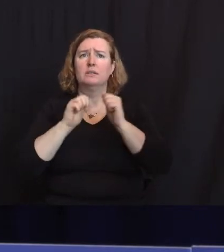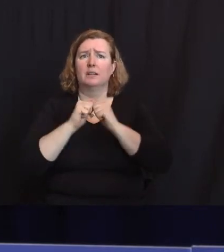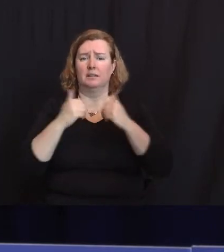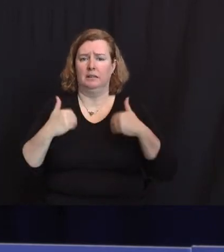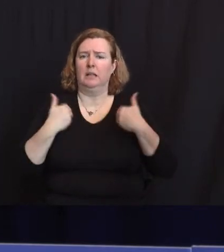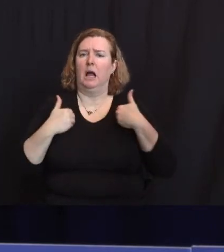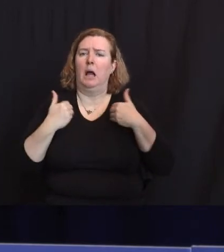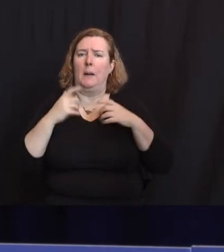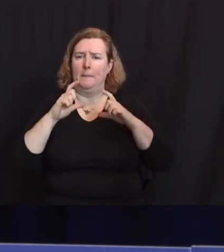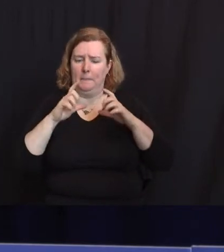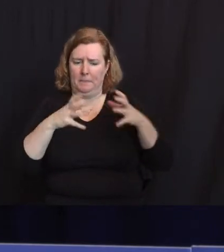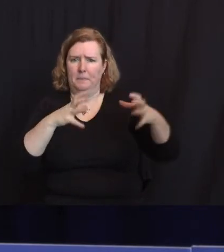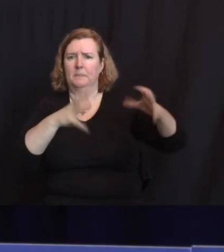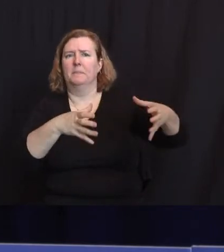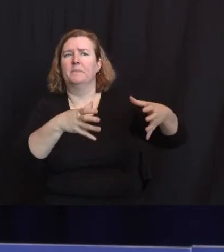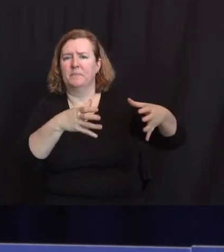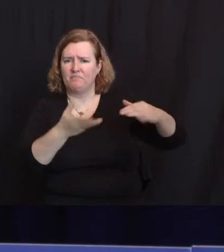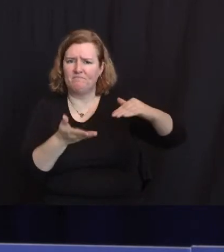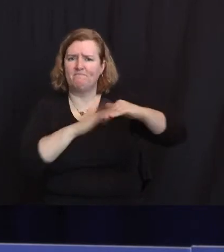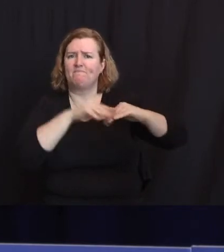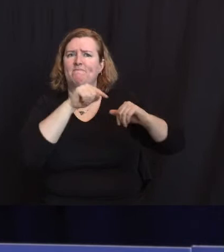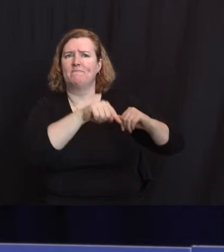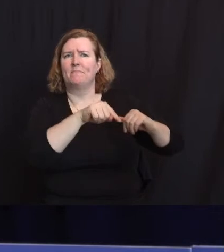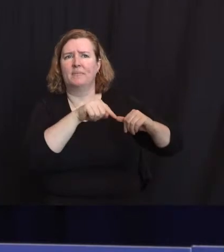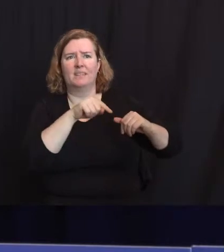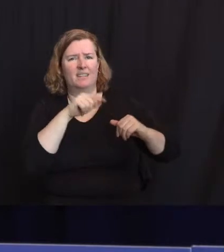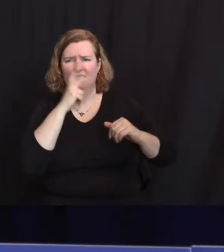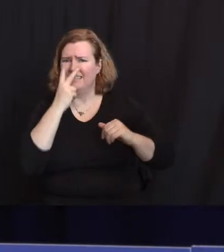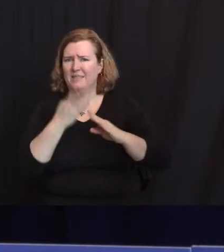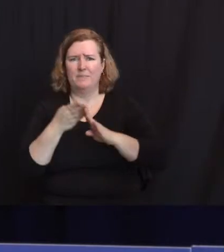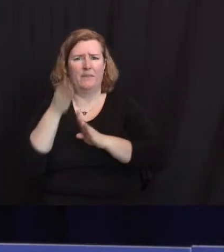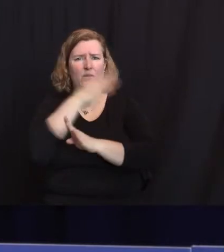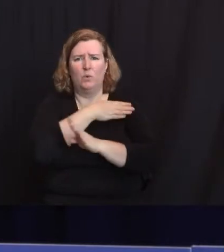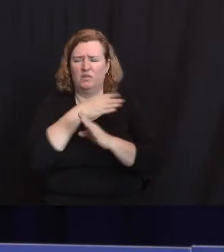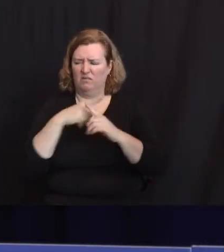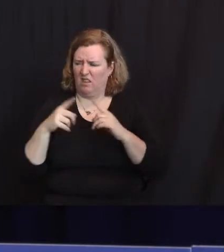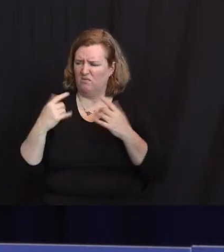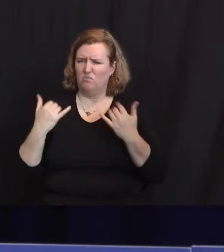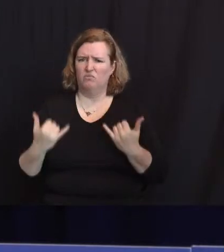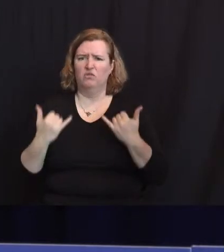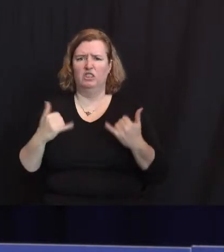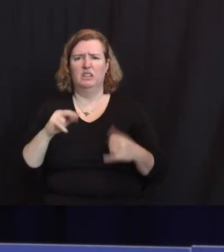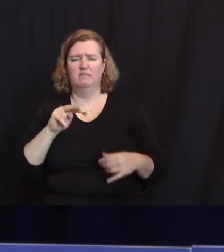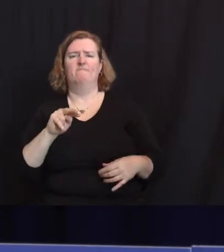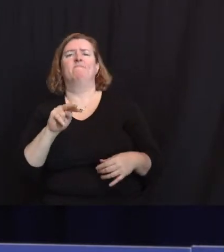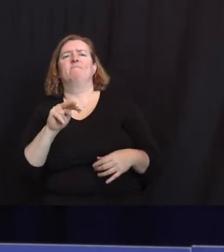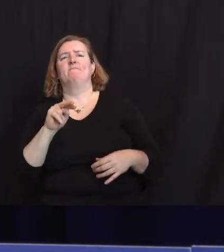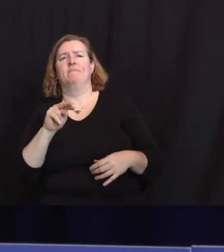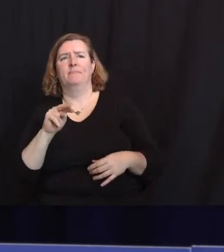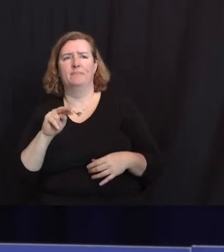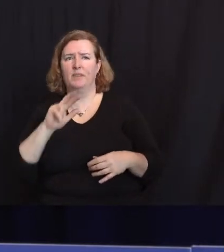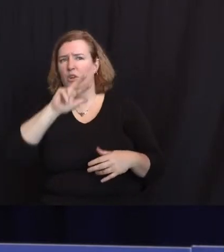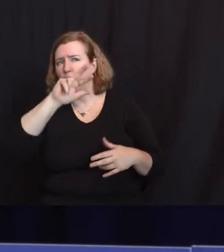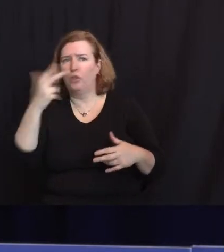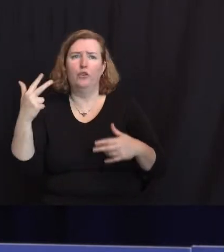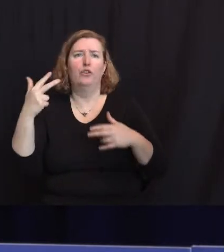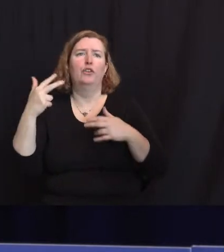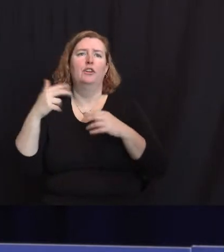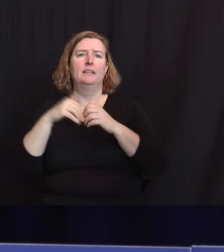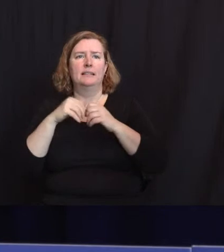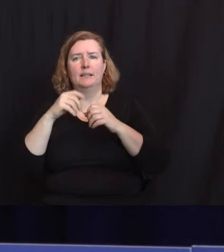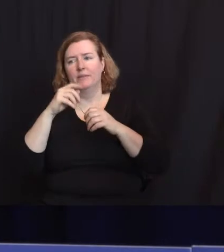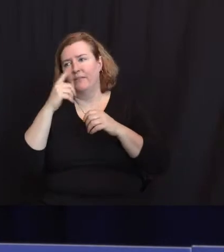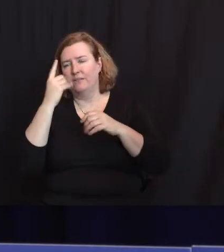individuals, which wasn't what we saw previously. New Jersey ranks third in hospitalizations